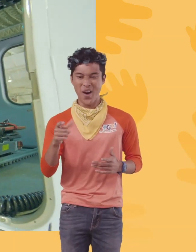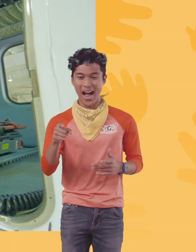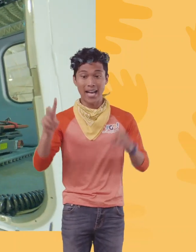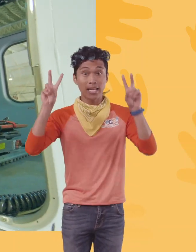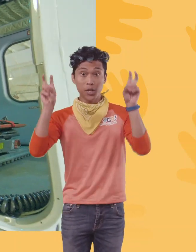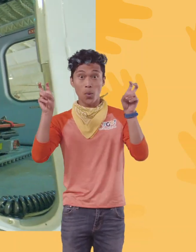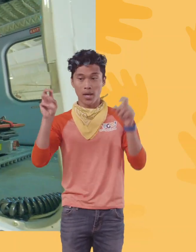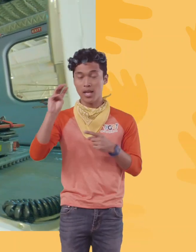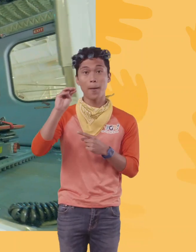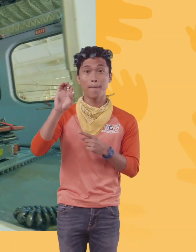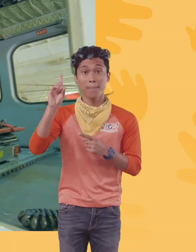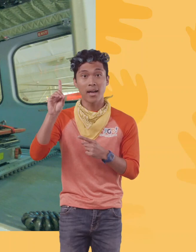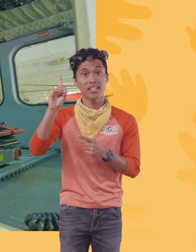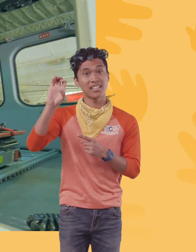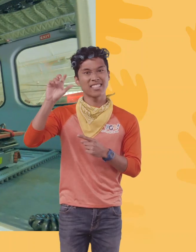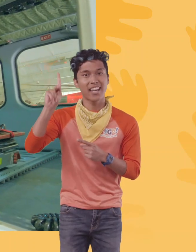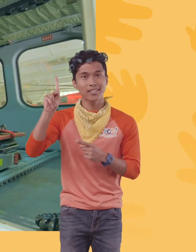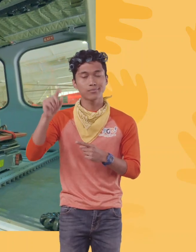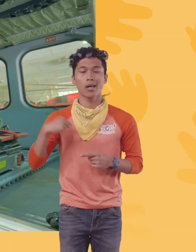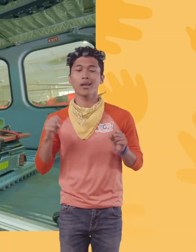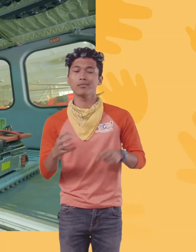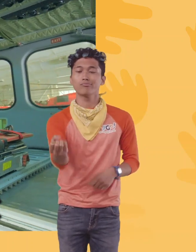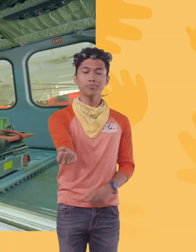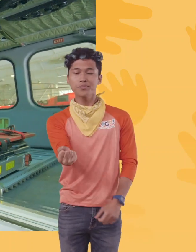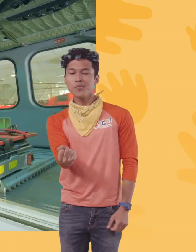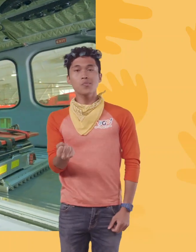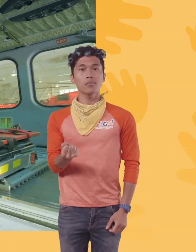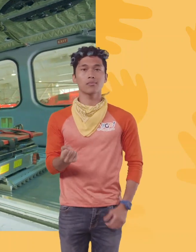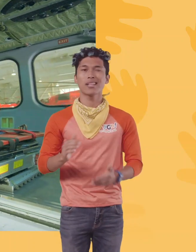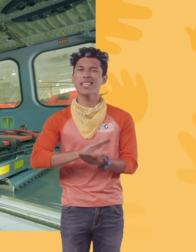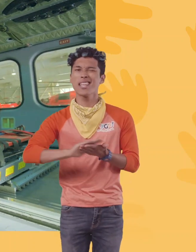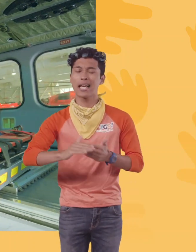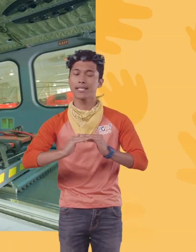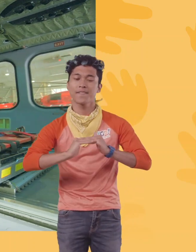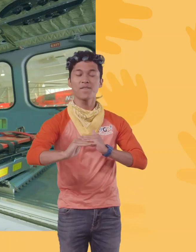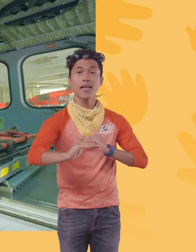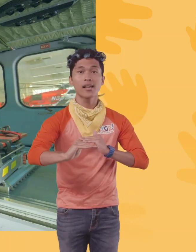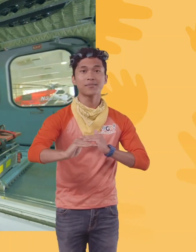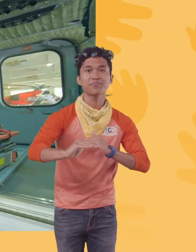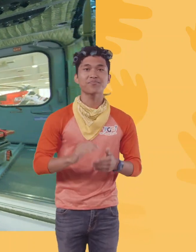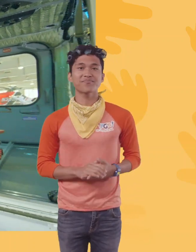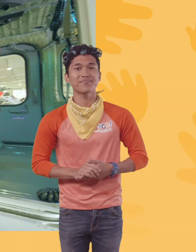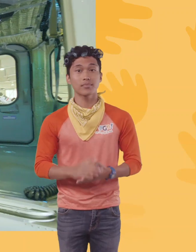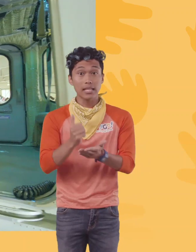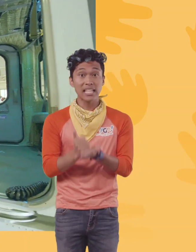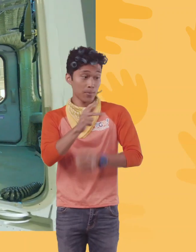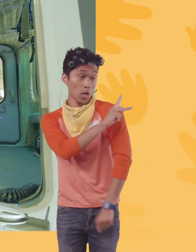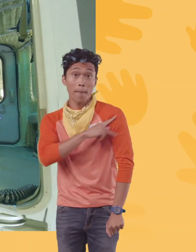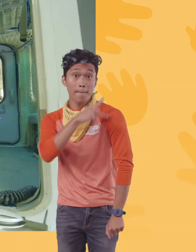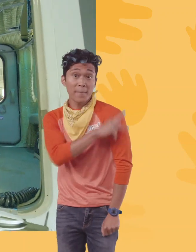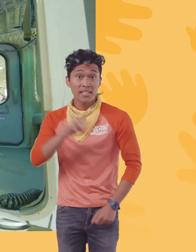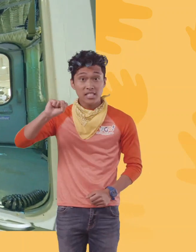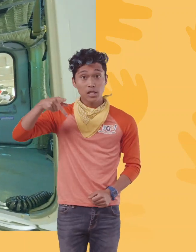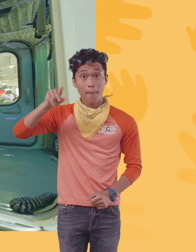whoa, is a med deck. I can pull it out. It's nice and flat. Keeps the spine of the patient nice